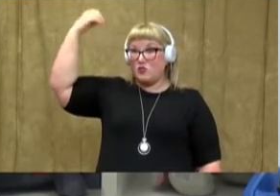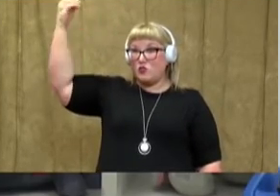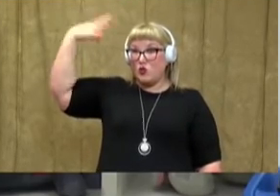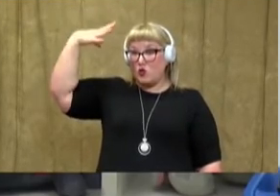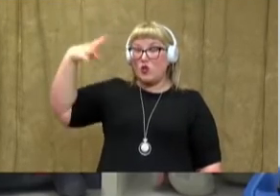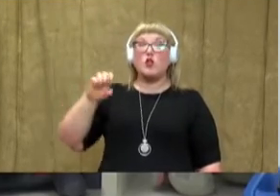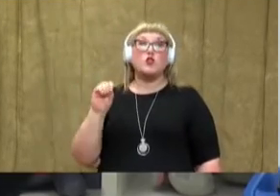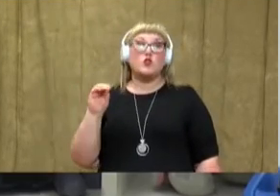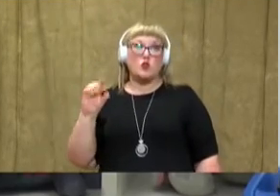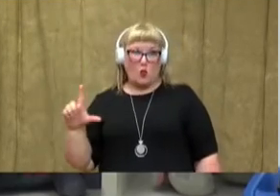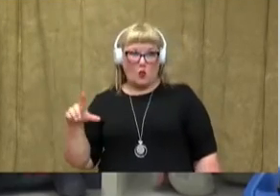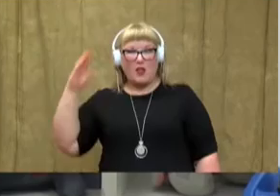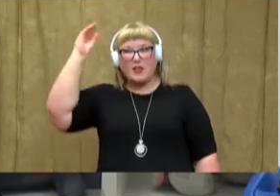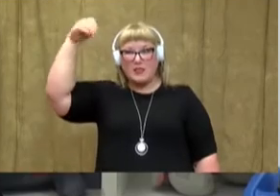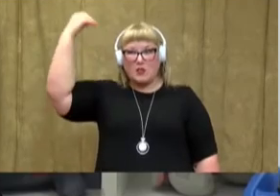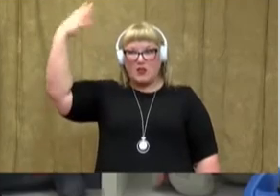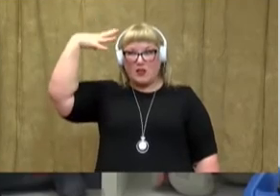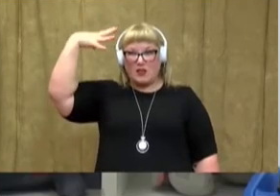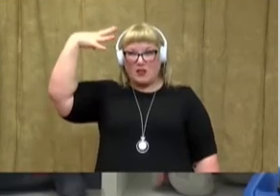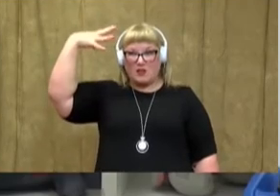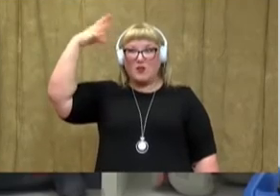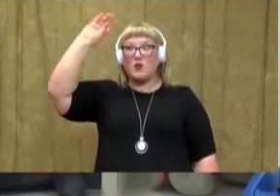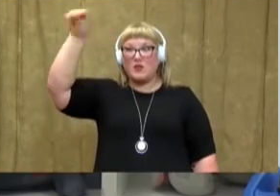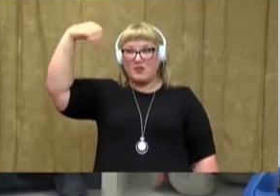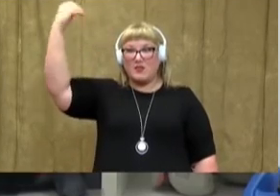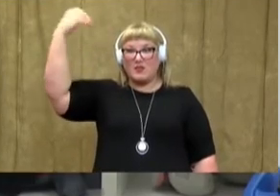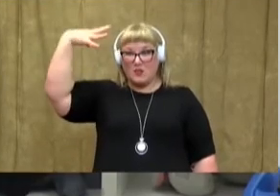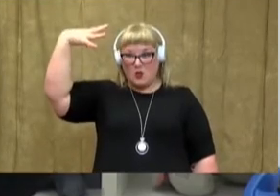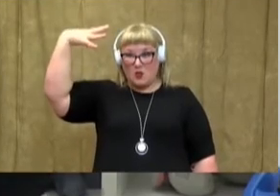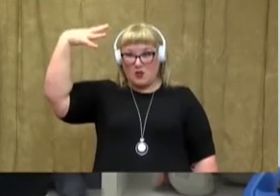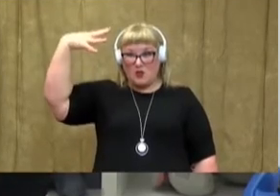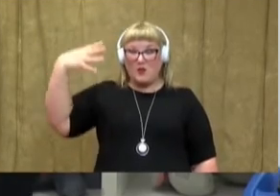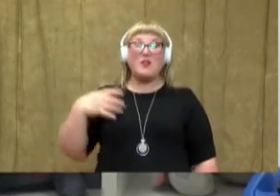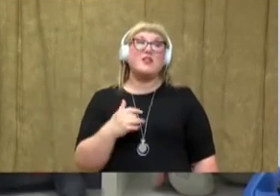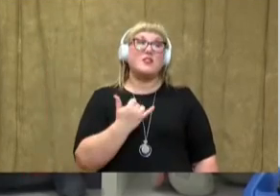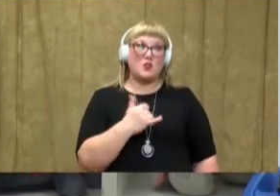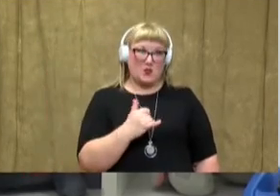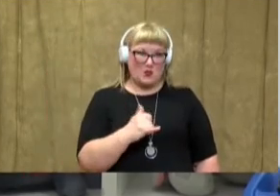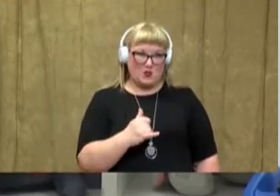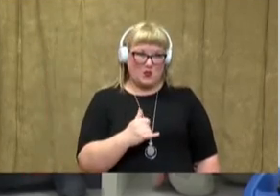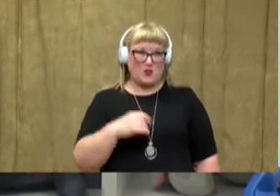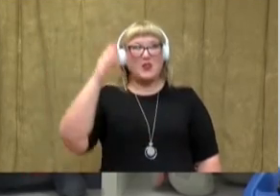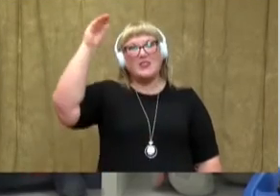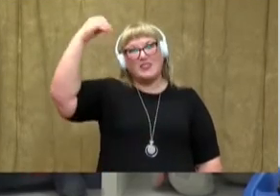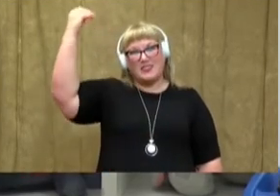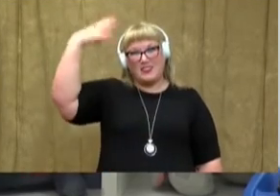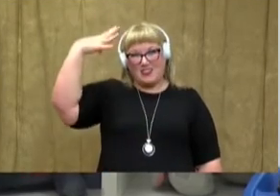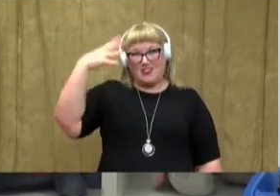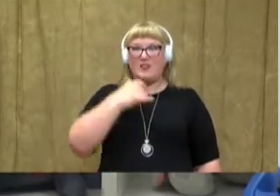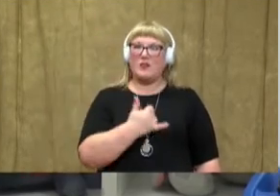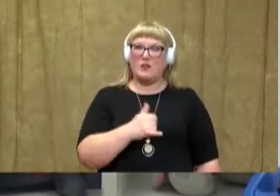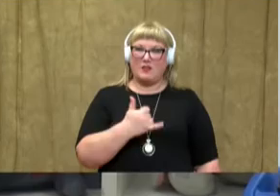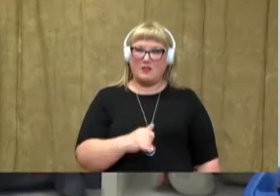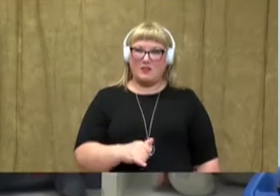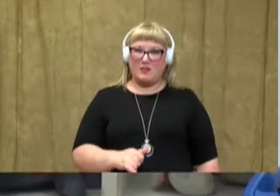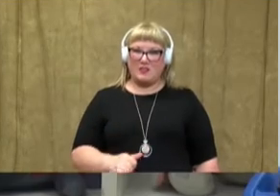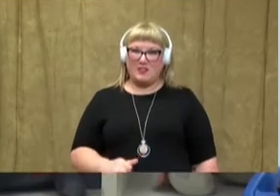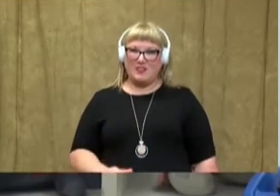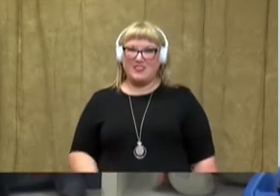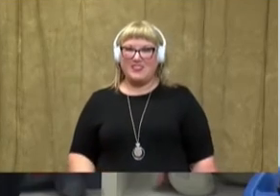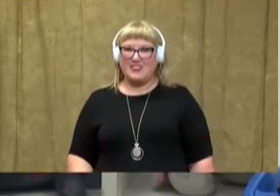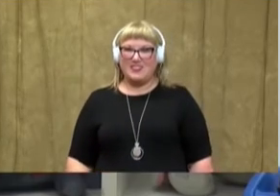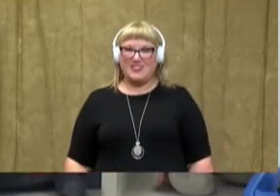El sol es. You can do sol like that too. Es amarillo. Muy bien. I love el